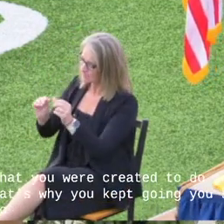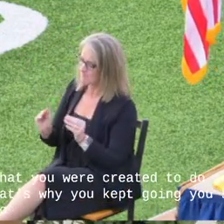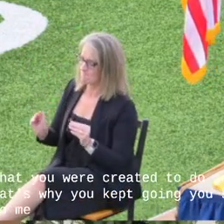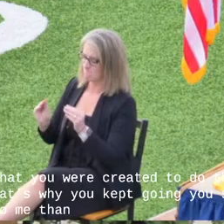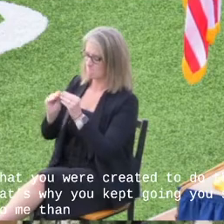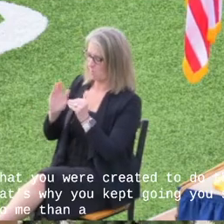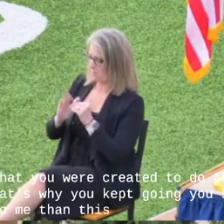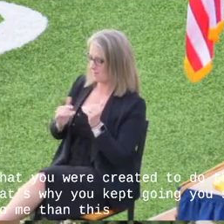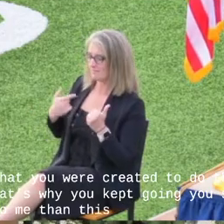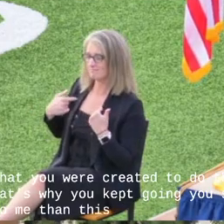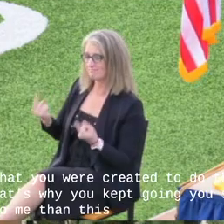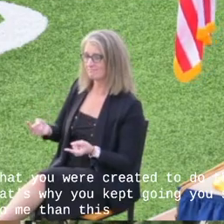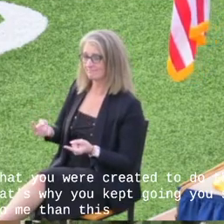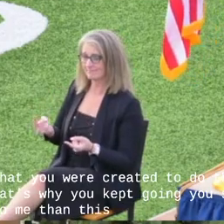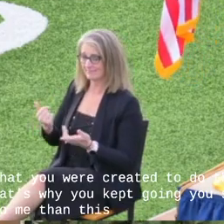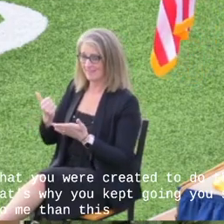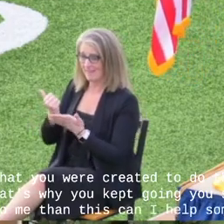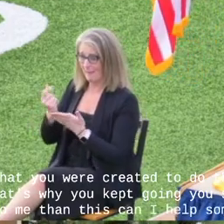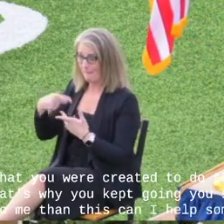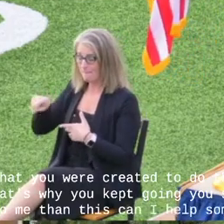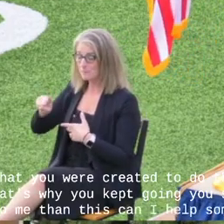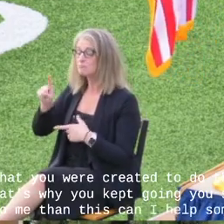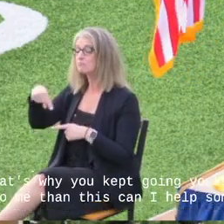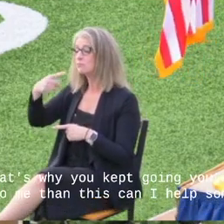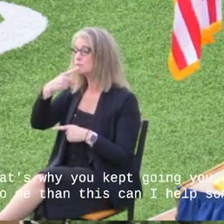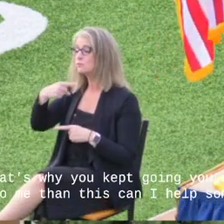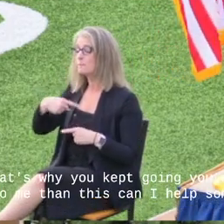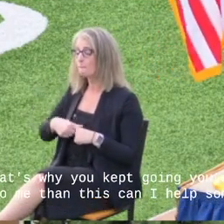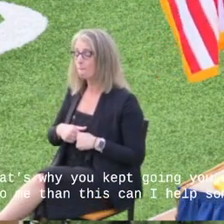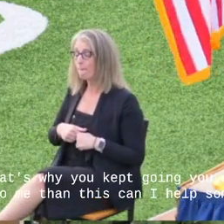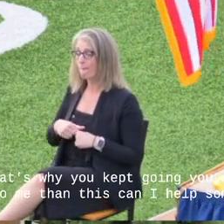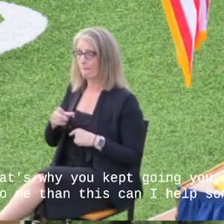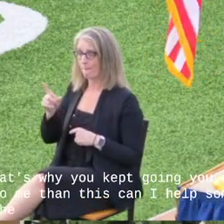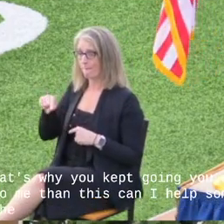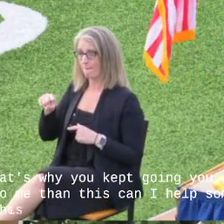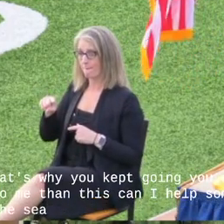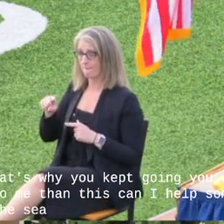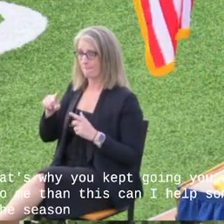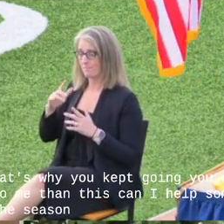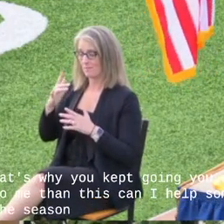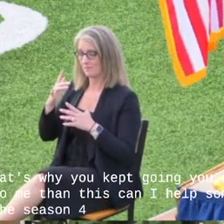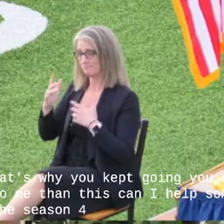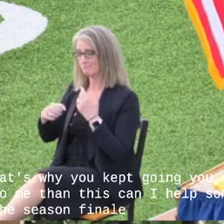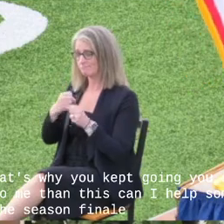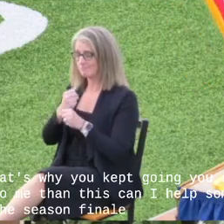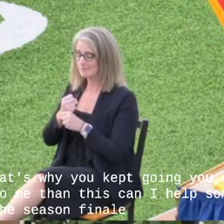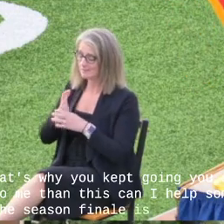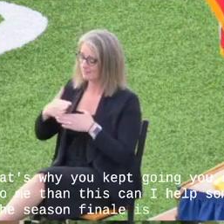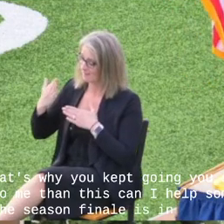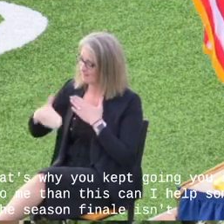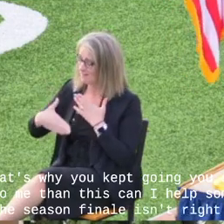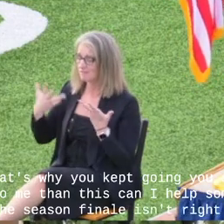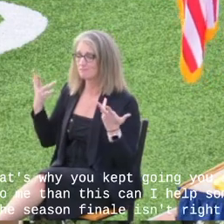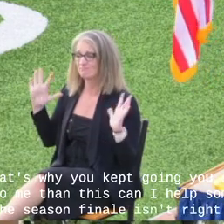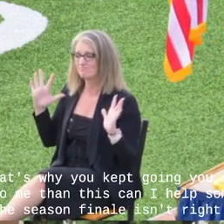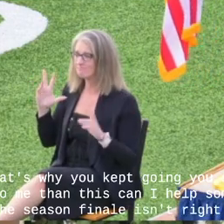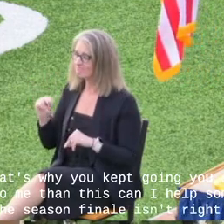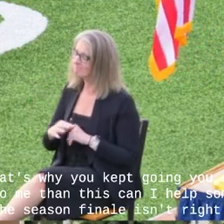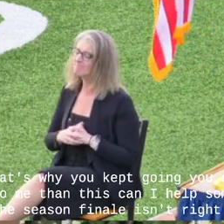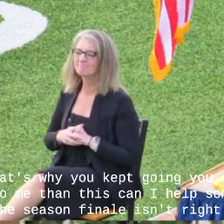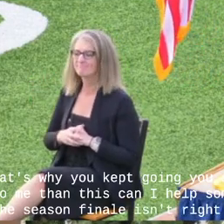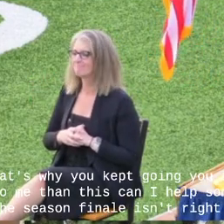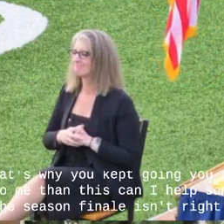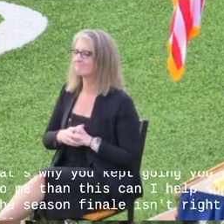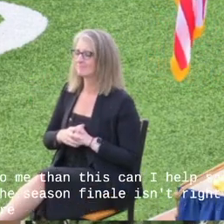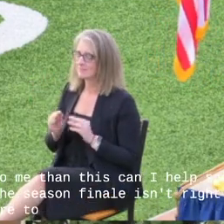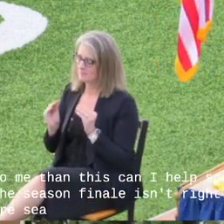me than this. Can I help somebody right here? You said that the season finale isn't right now. No,